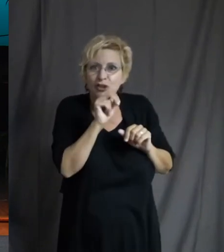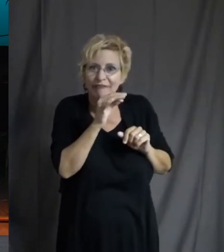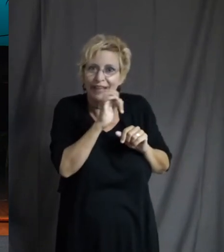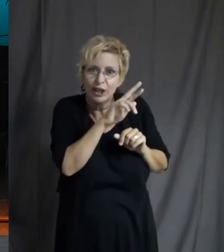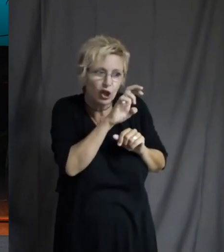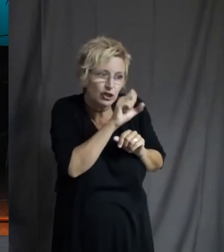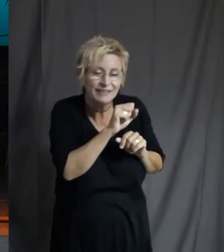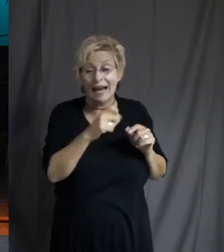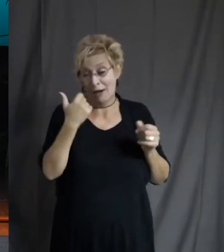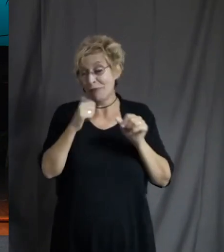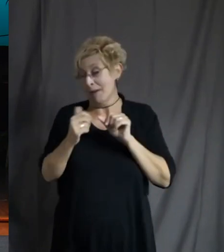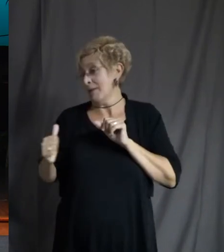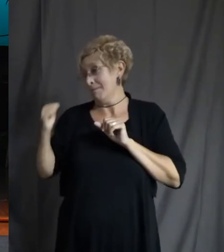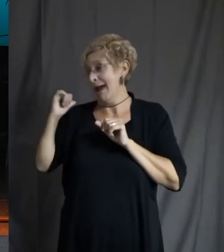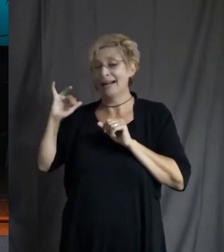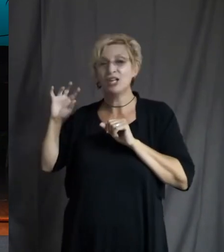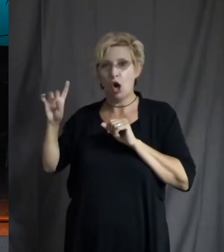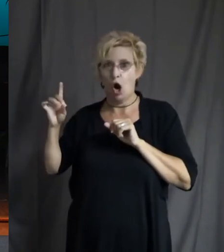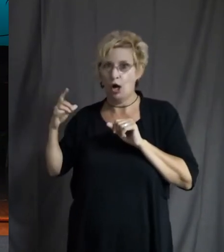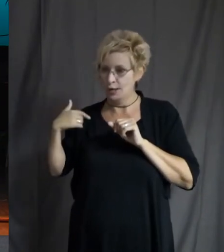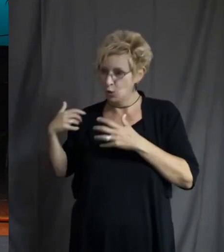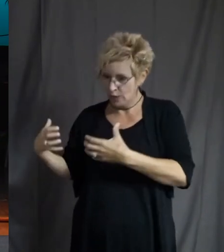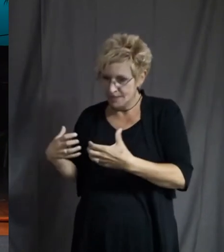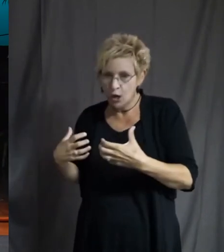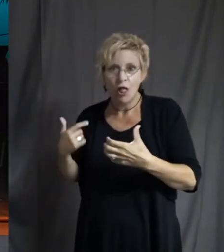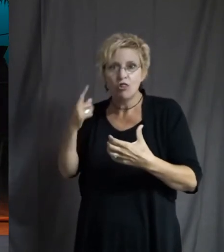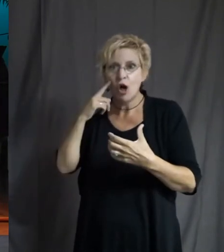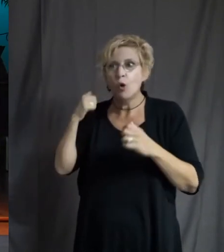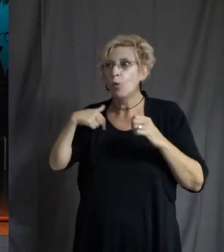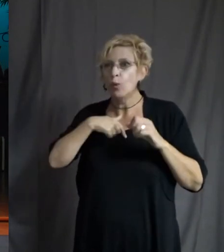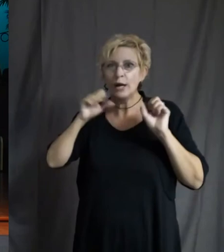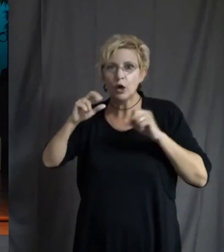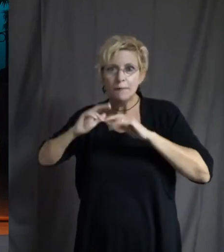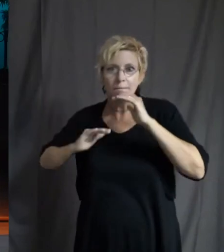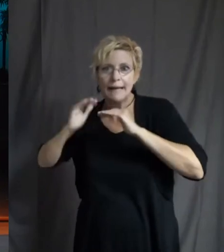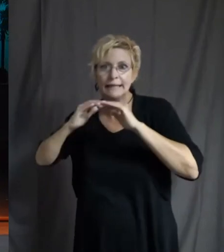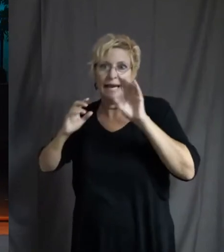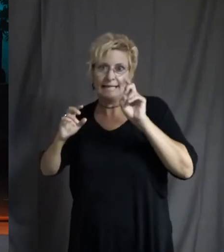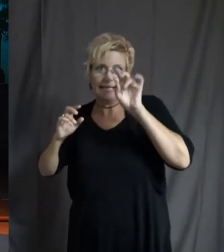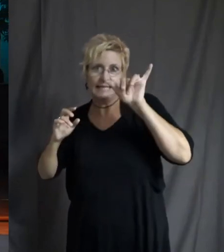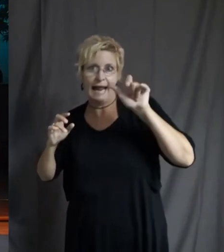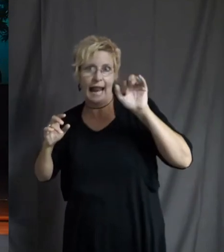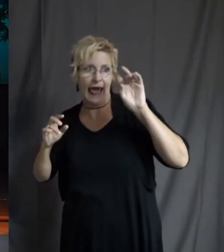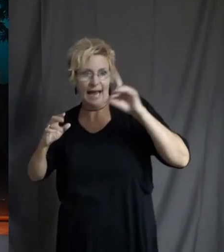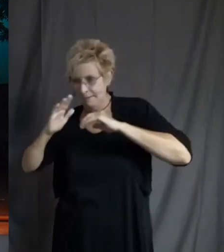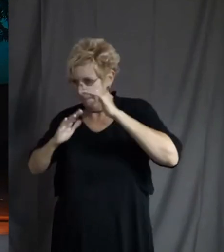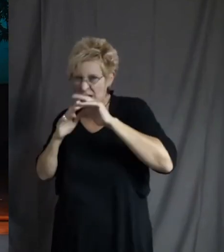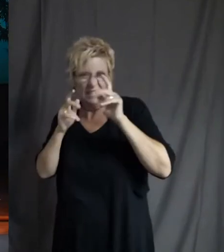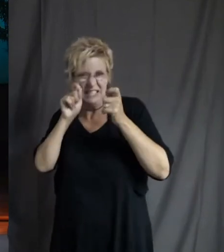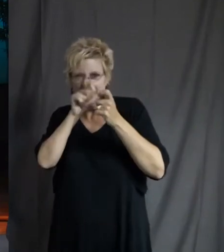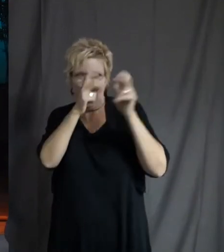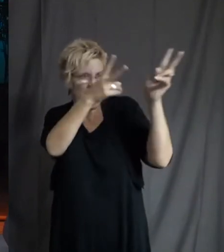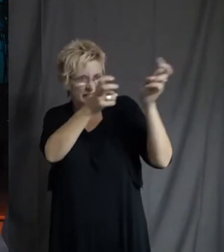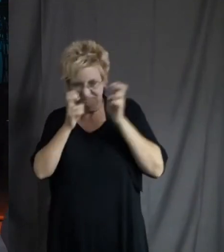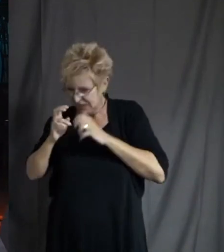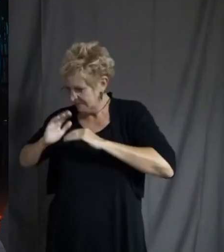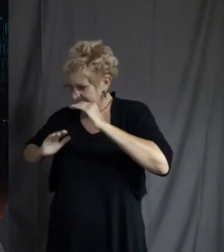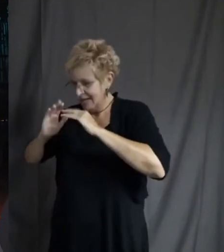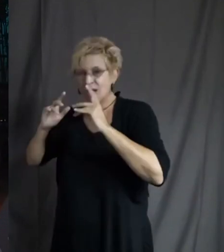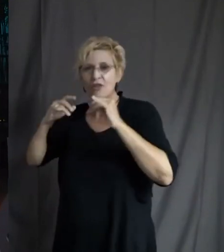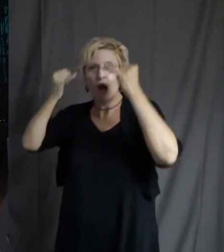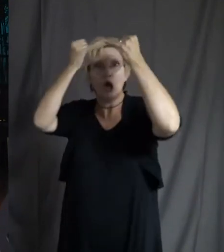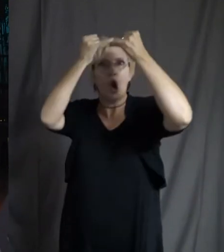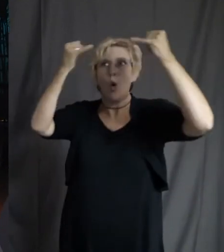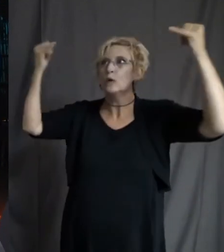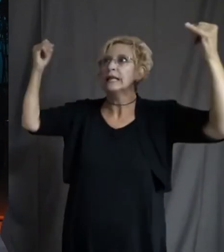friends in my backyard, and we were certain that we could build a replica of Disneyland there, that the clothesline could